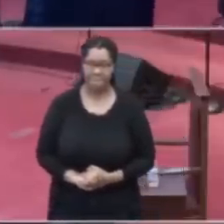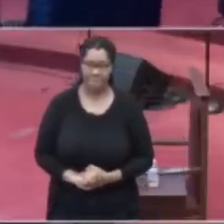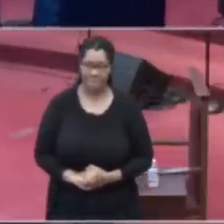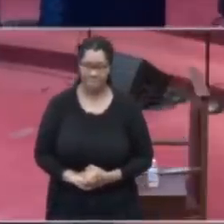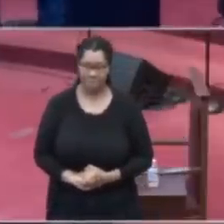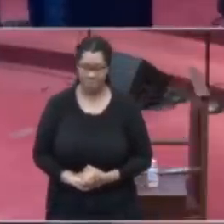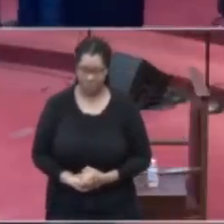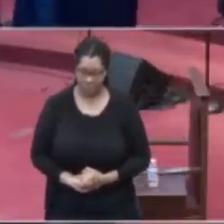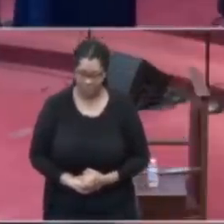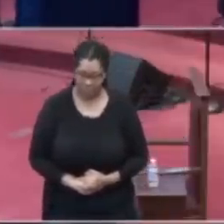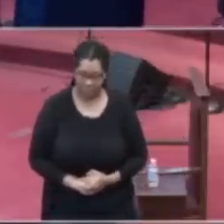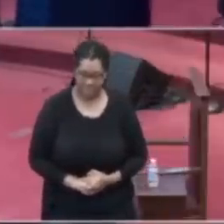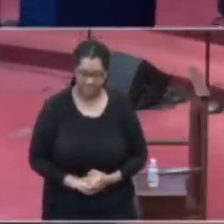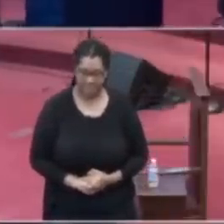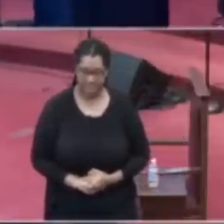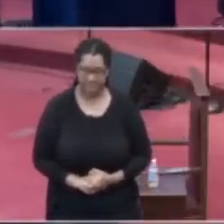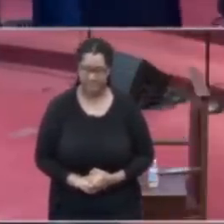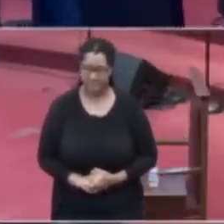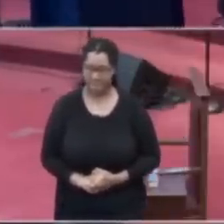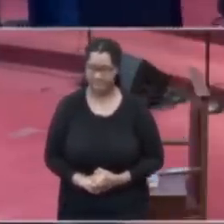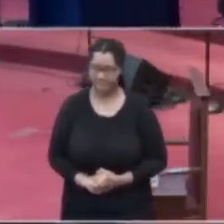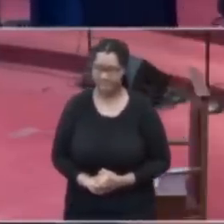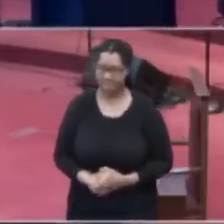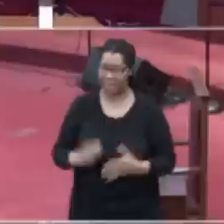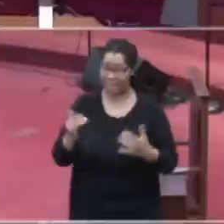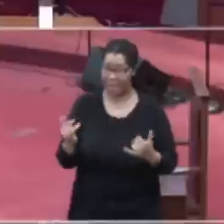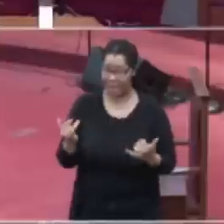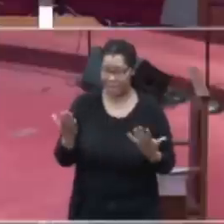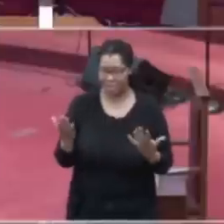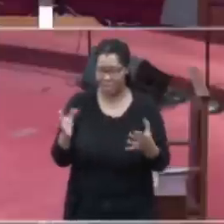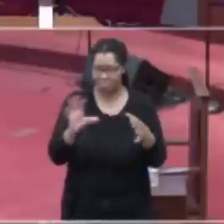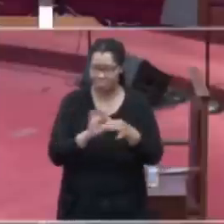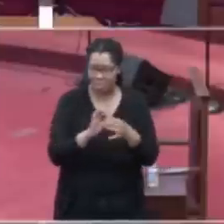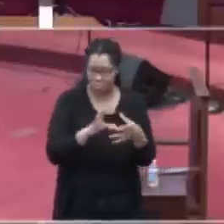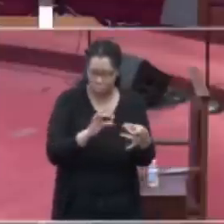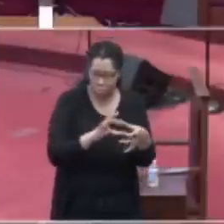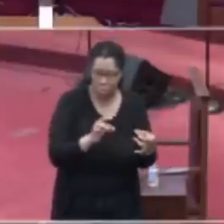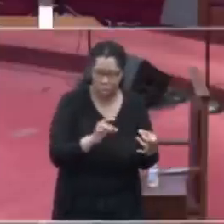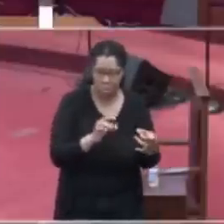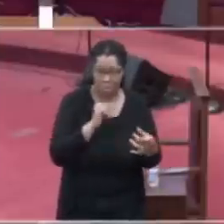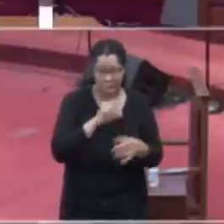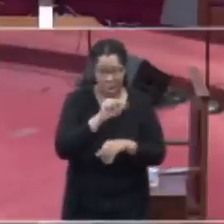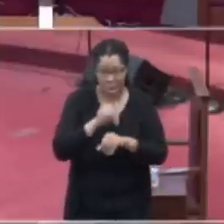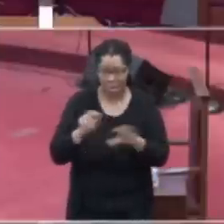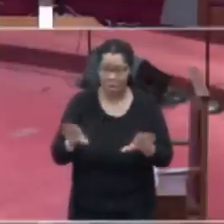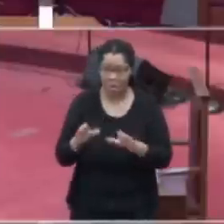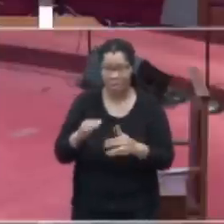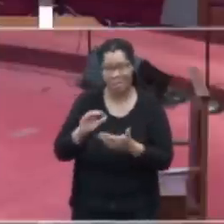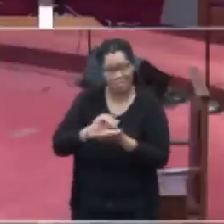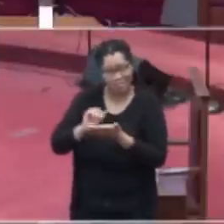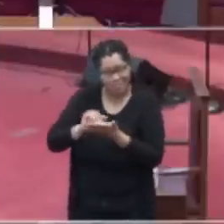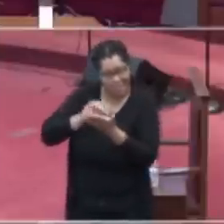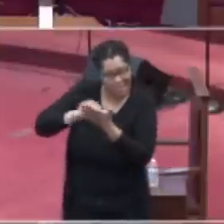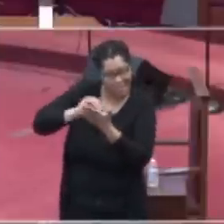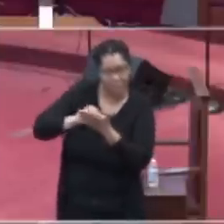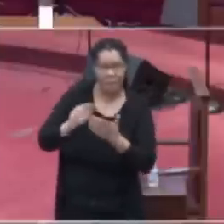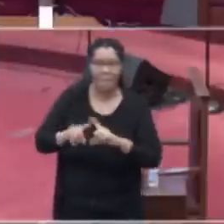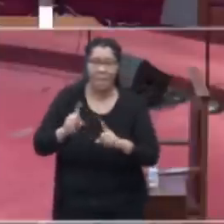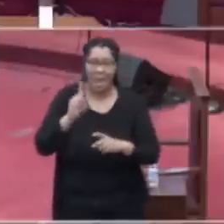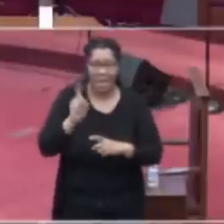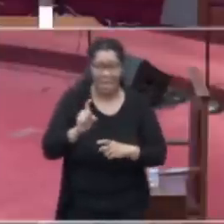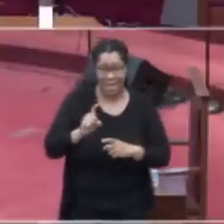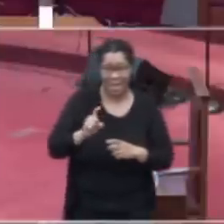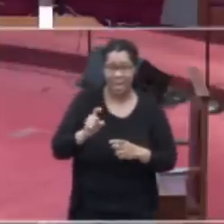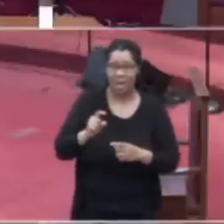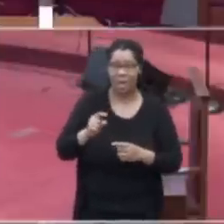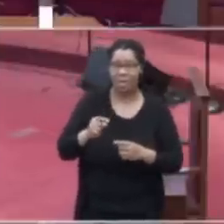Now, to attach this textually, and I don't normally do this, so forgive me for it, but I need to read a